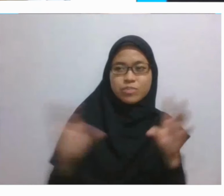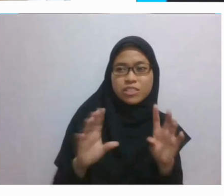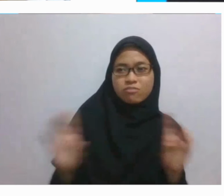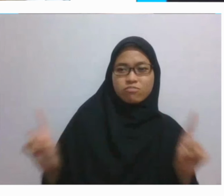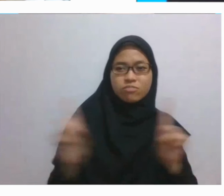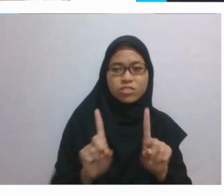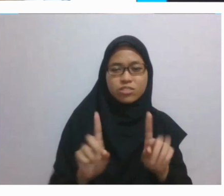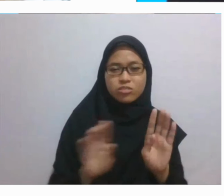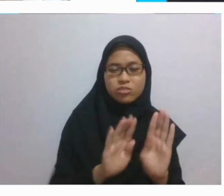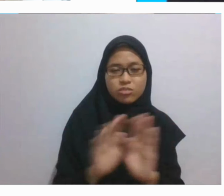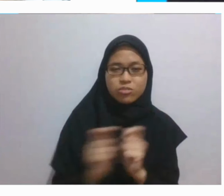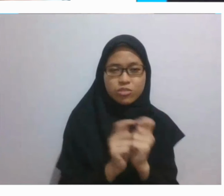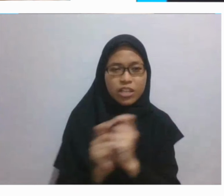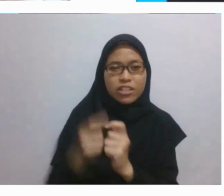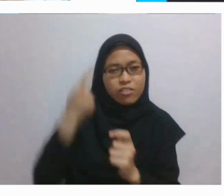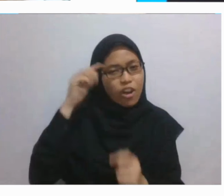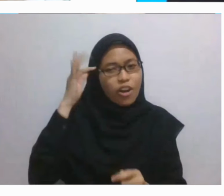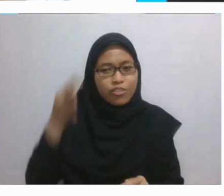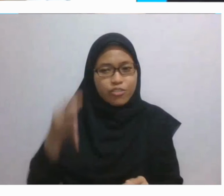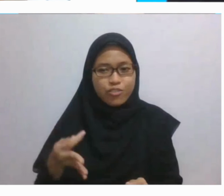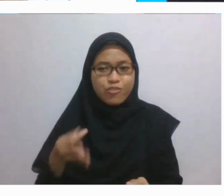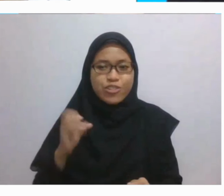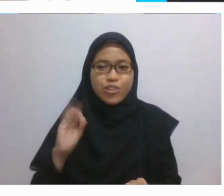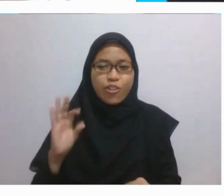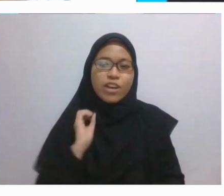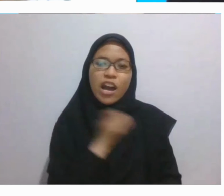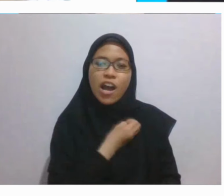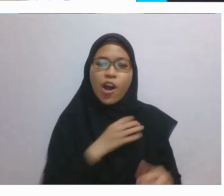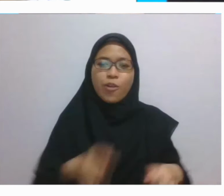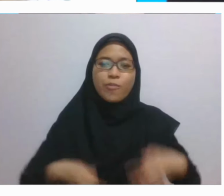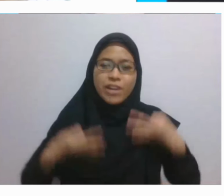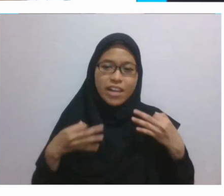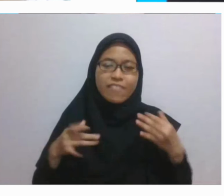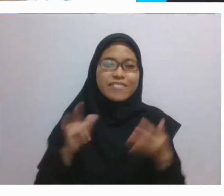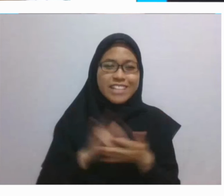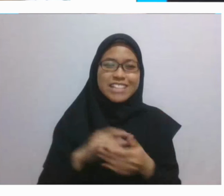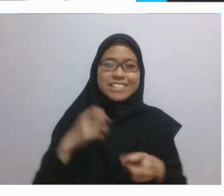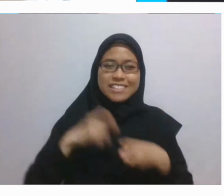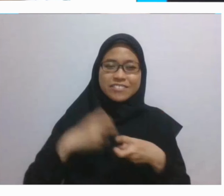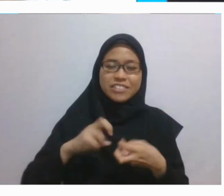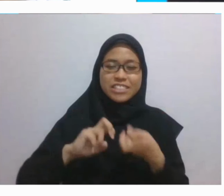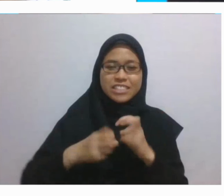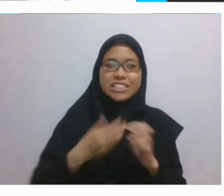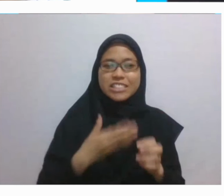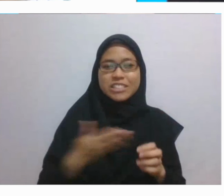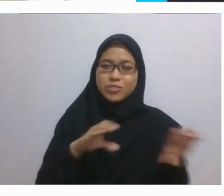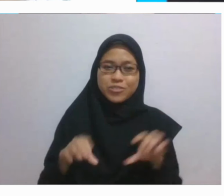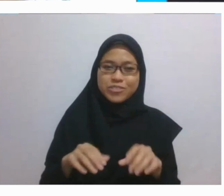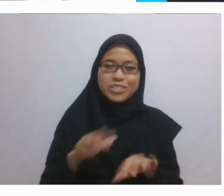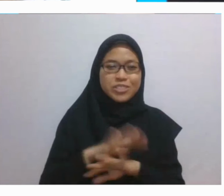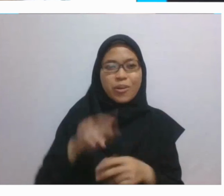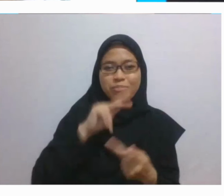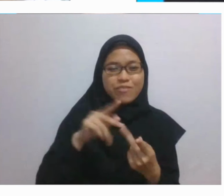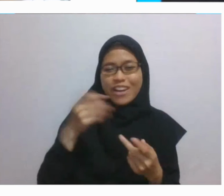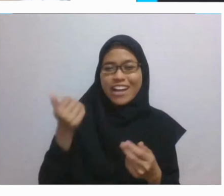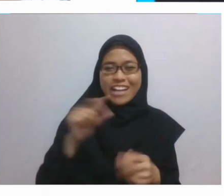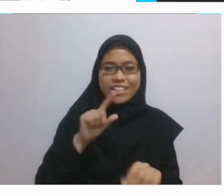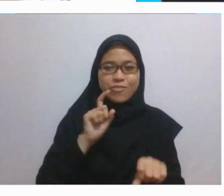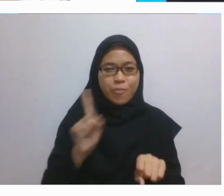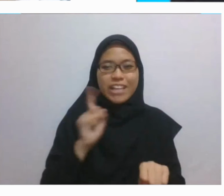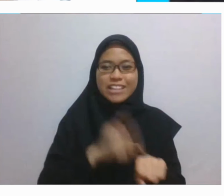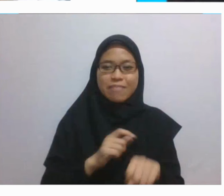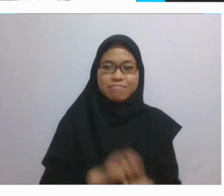out of the future of our lives? And those are the difficult things to do. And it's not going to be perfect at any one time. So